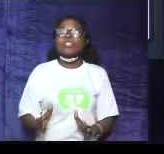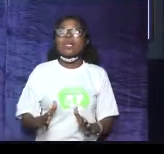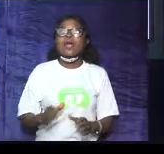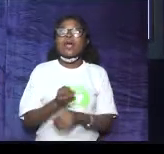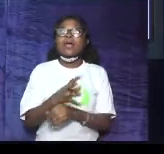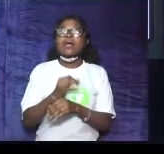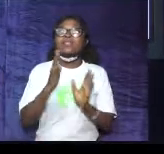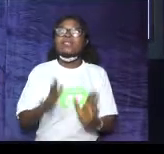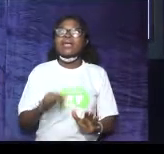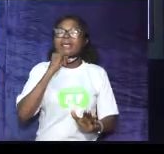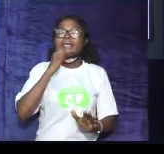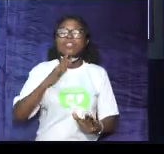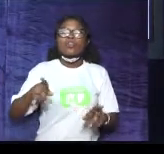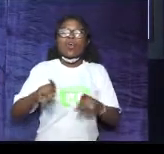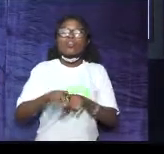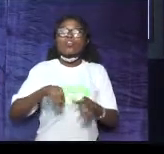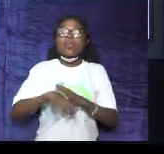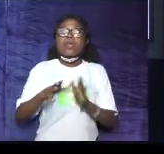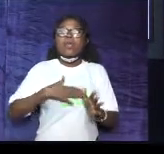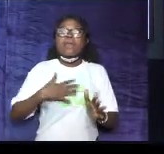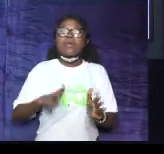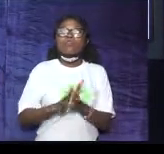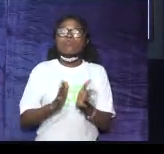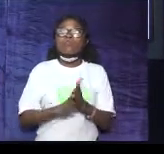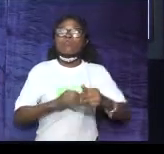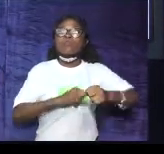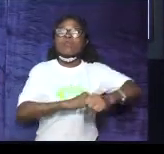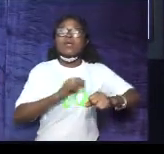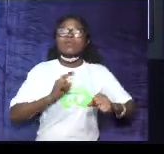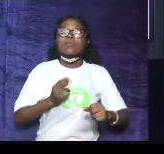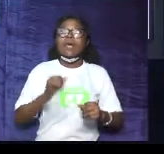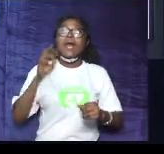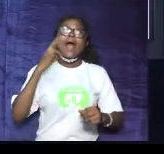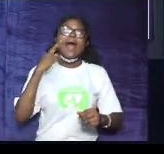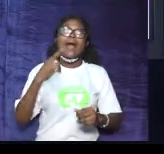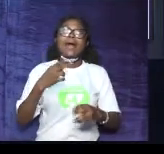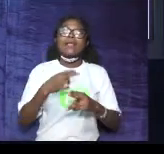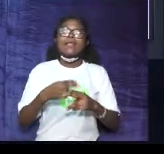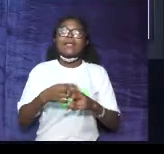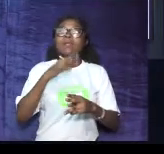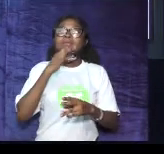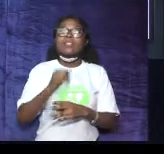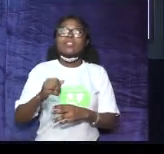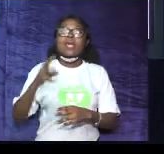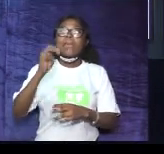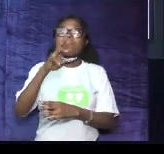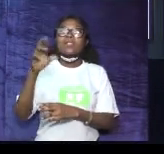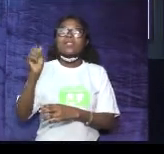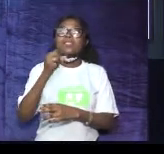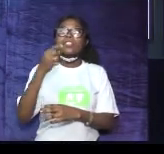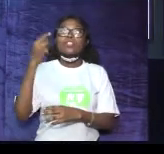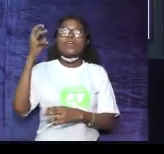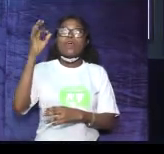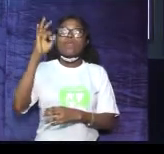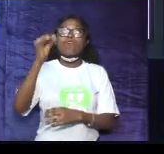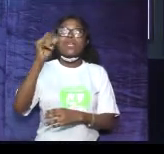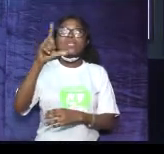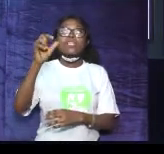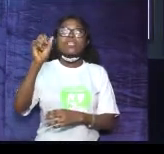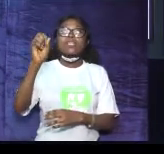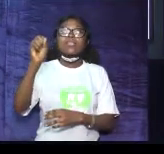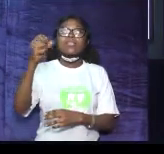A professional counselor is also in my school to guide us. Her name is Mrs.